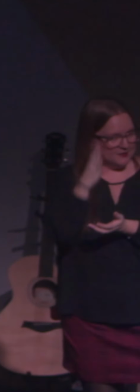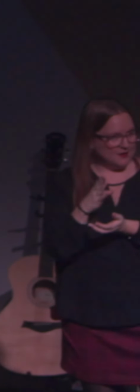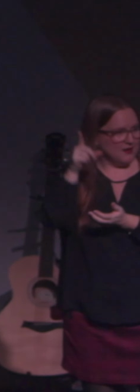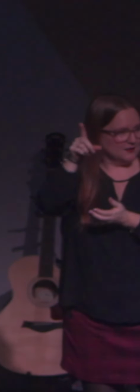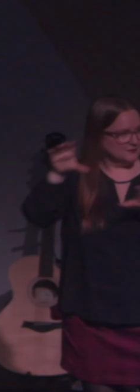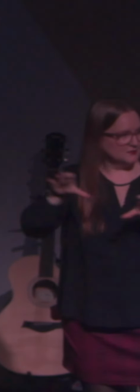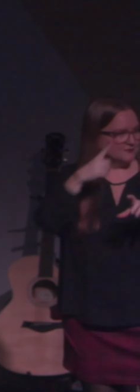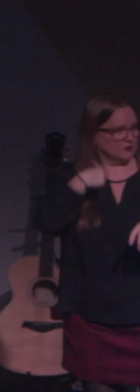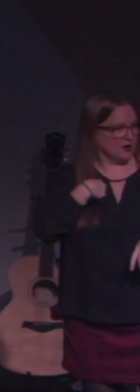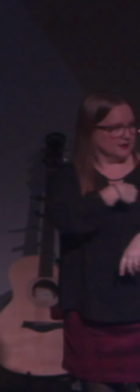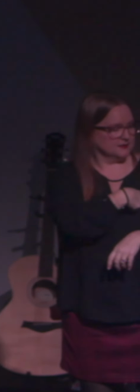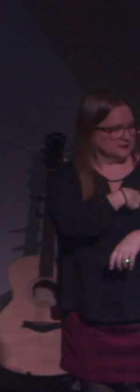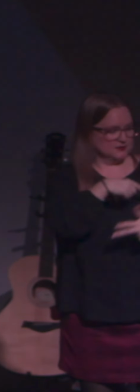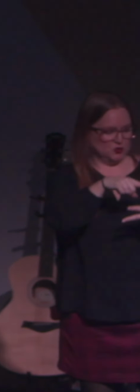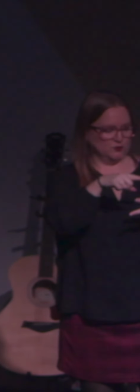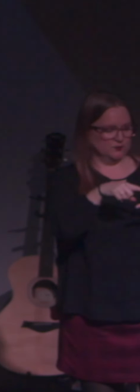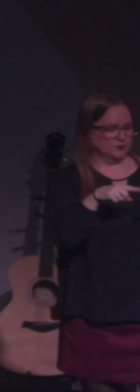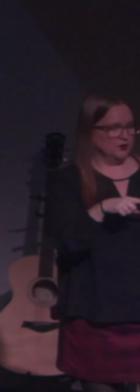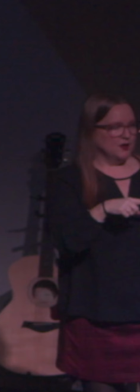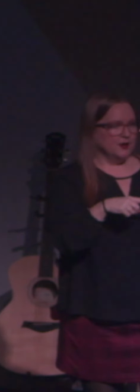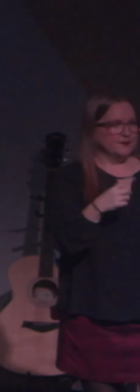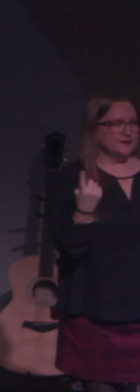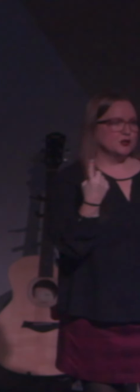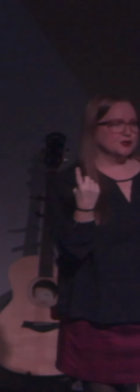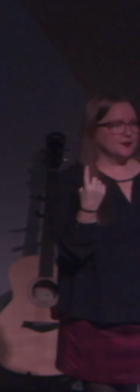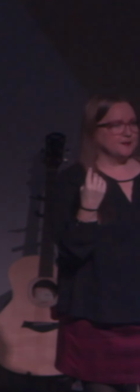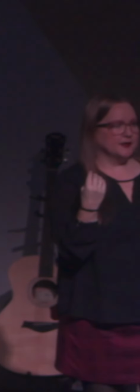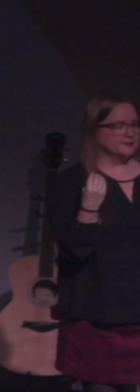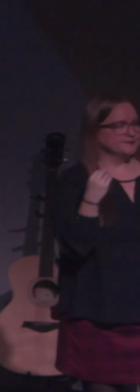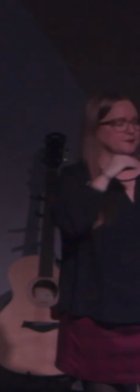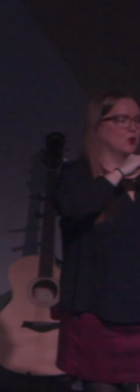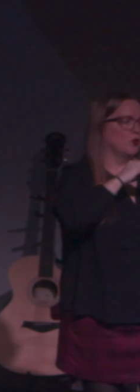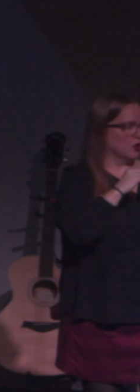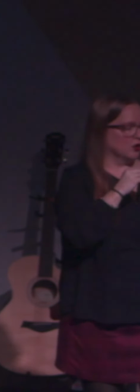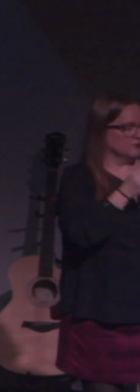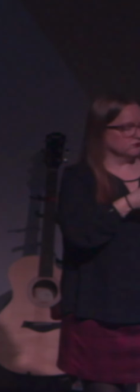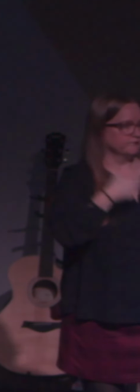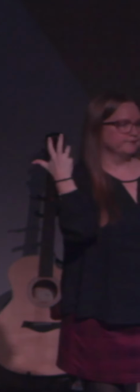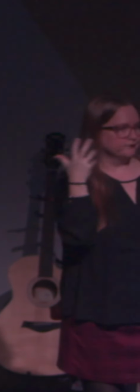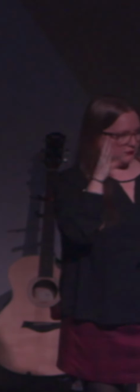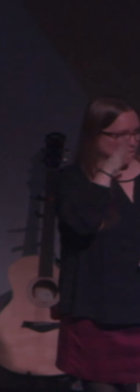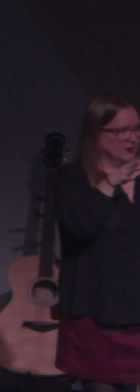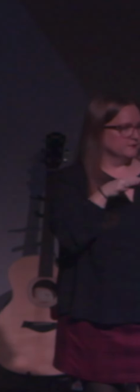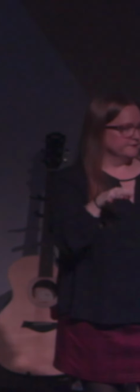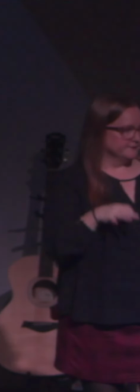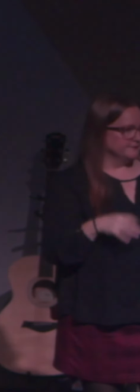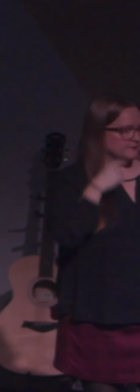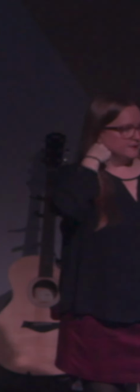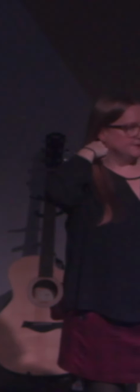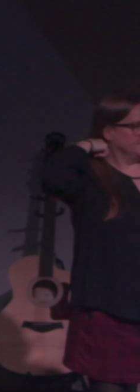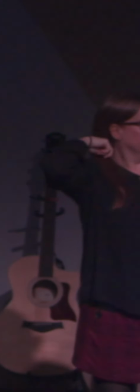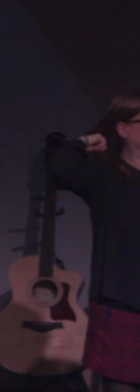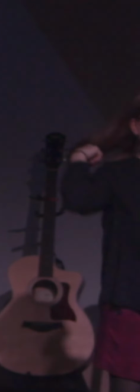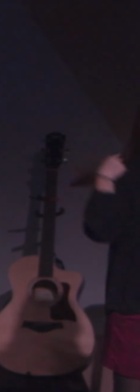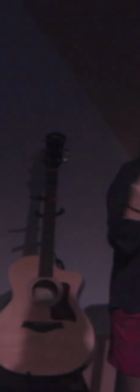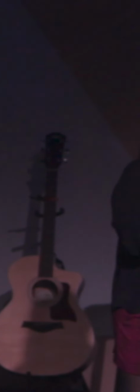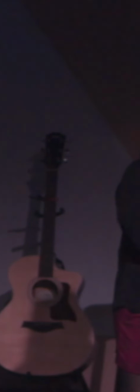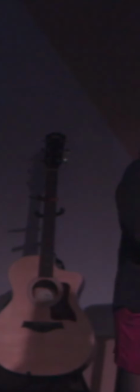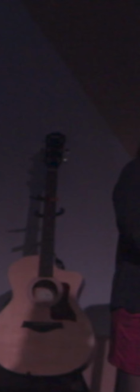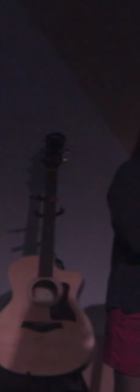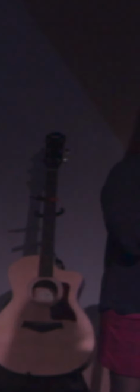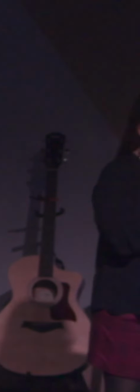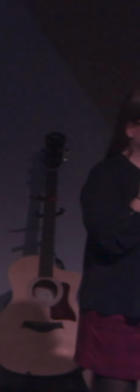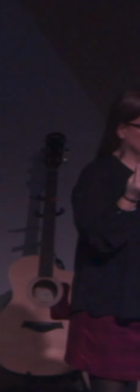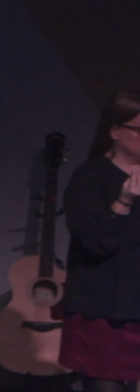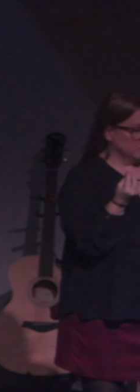want to talk about those three things, but I think there's something more than that that jumps out to me about this verse. The first thing that they